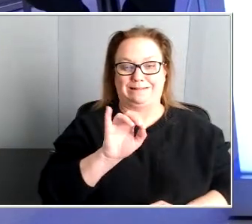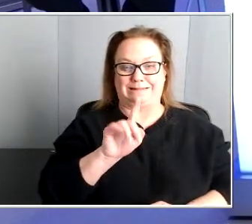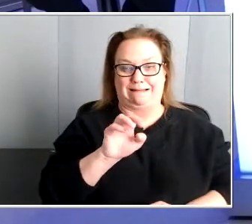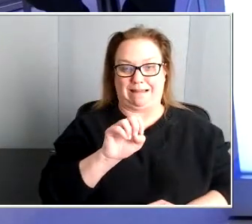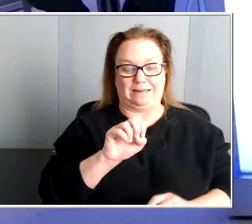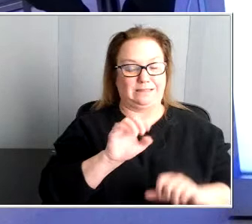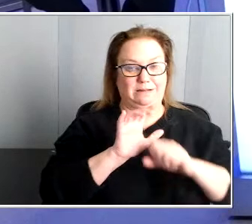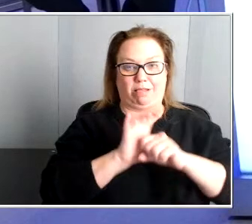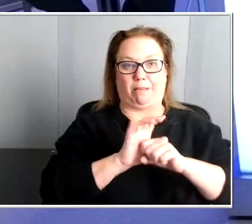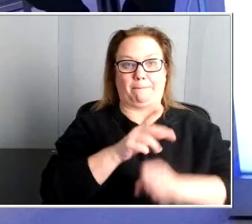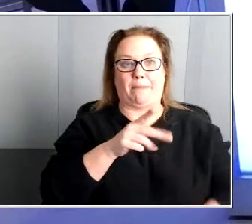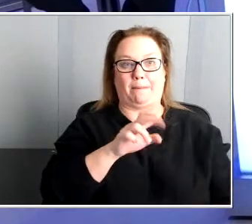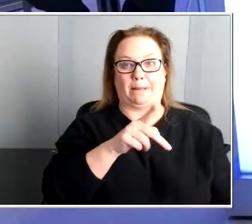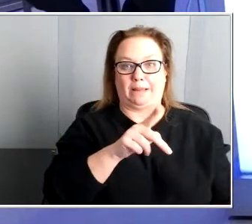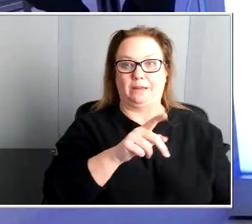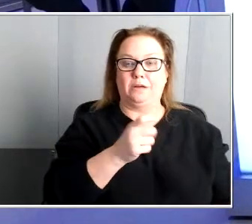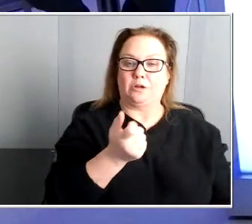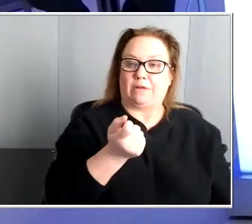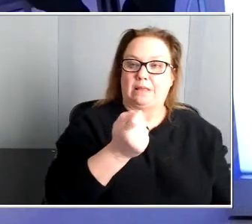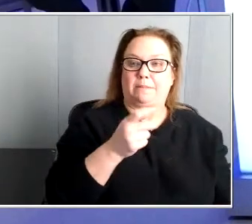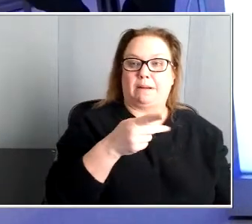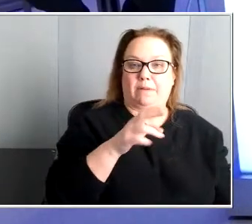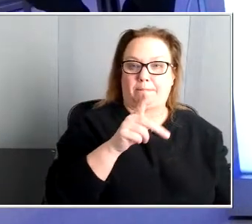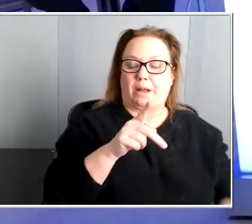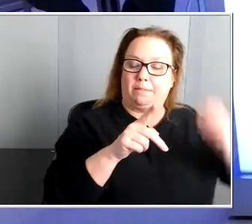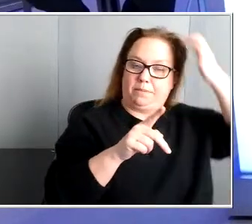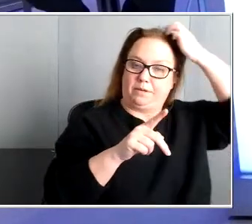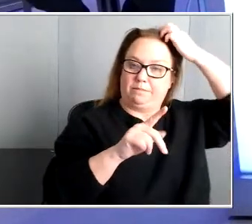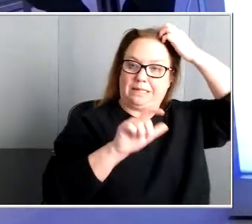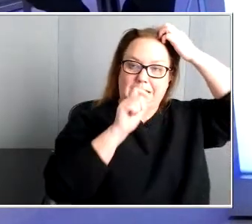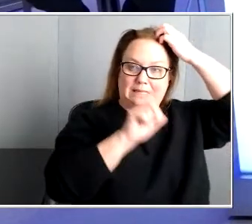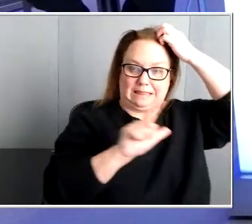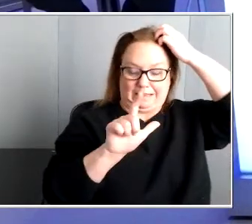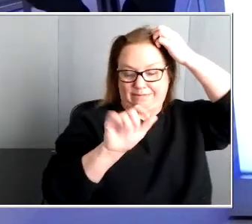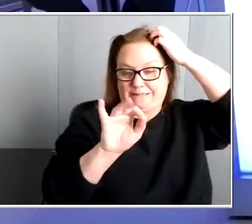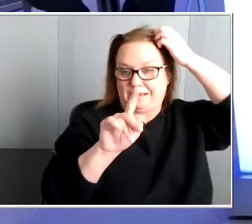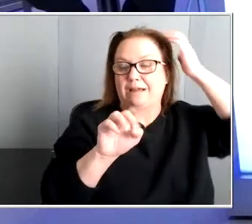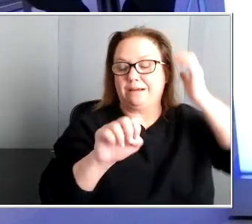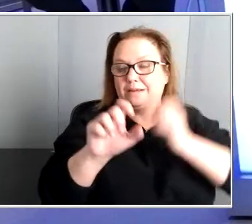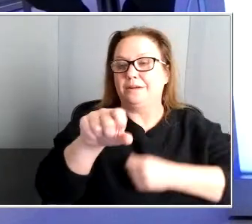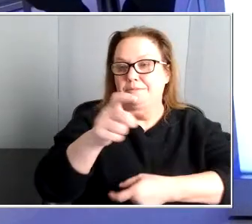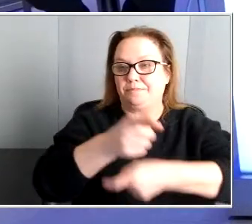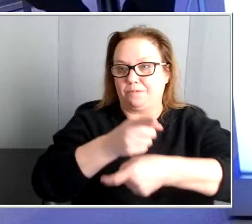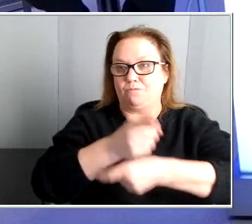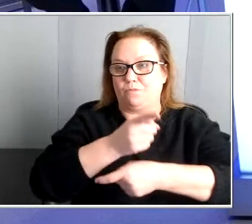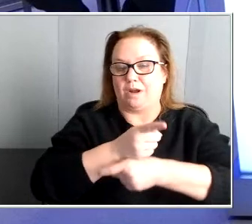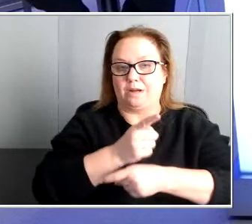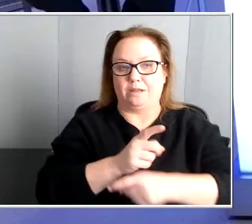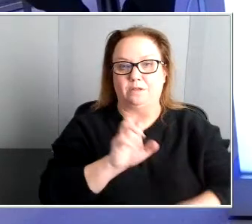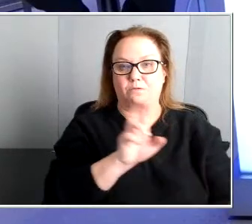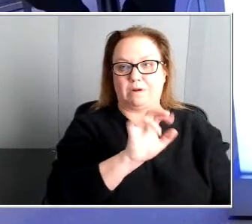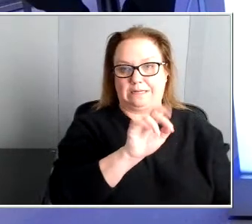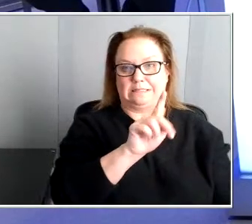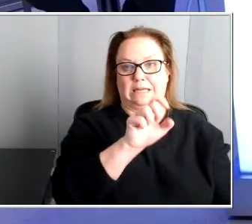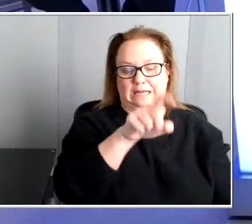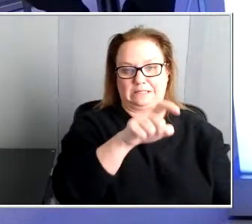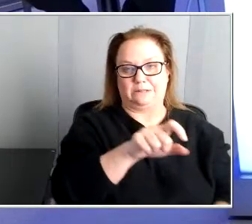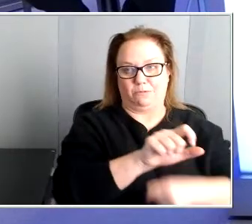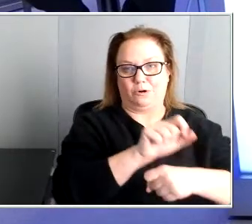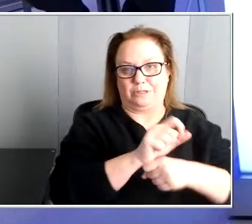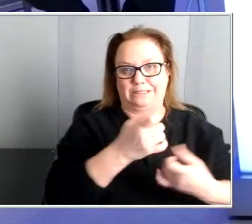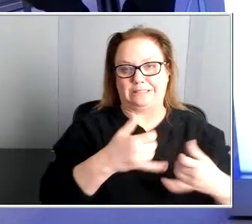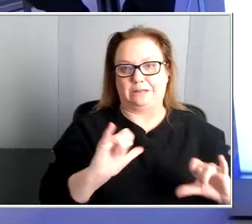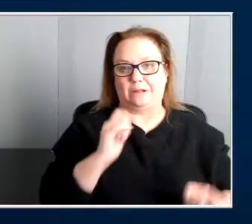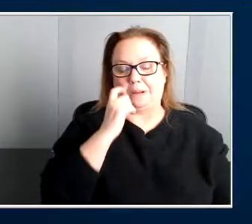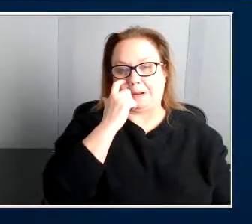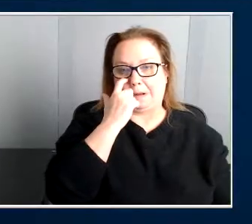you do have a little bit of a pump function, just on the other side, not the side that's right. It's actually the absolutely essential that the right side still works. Yeah. Okay.